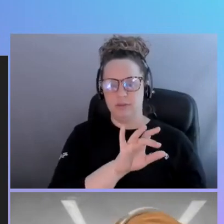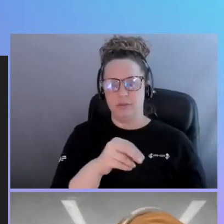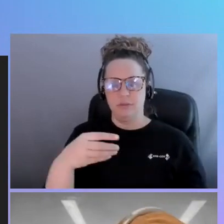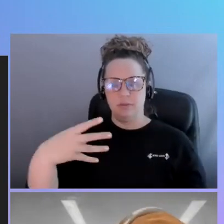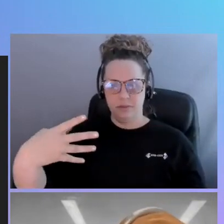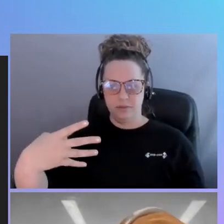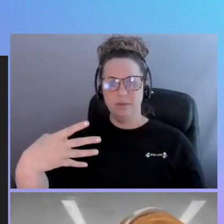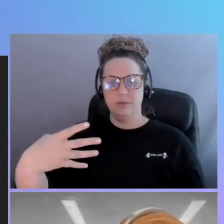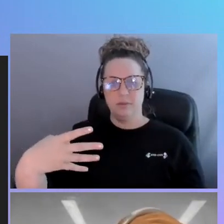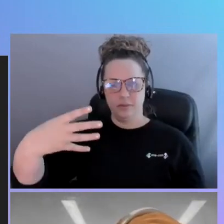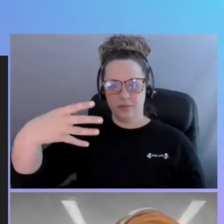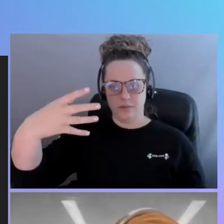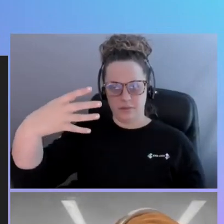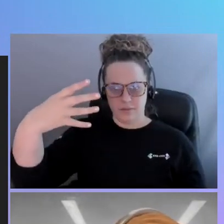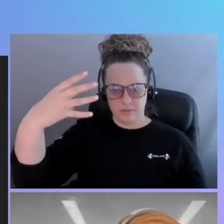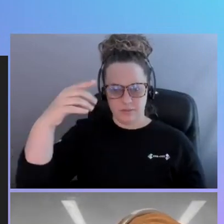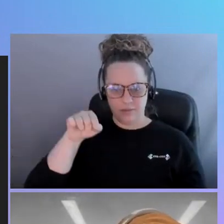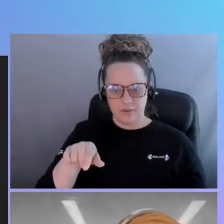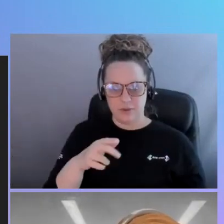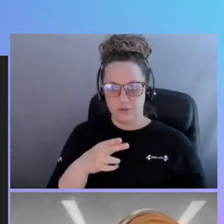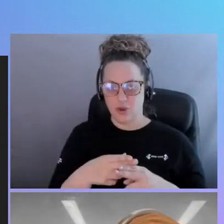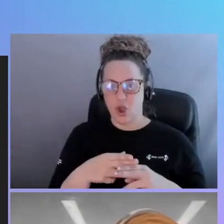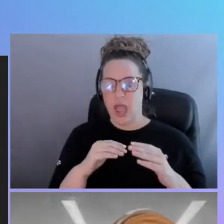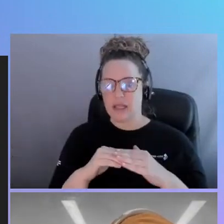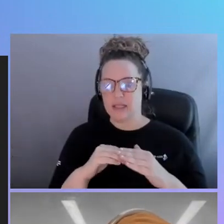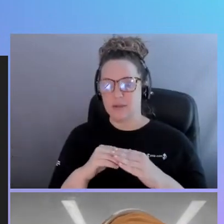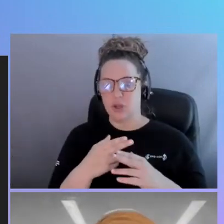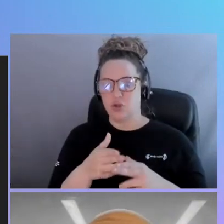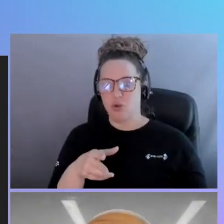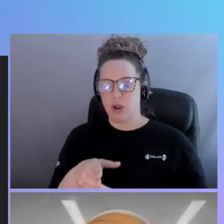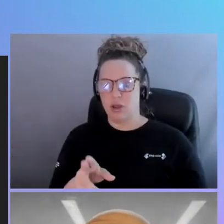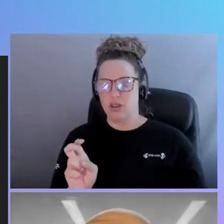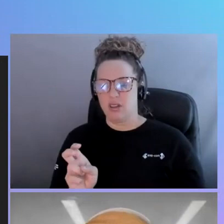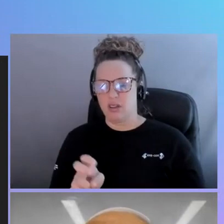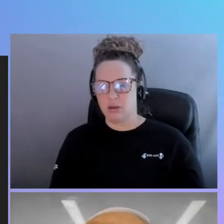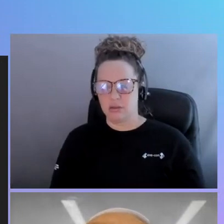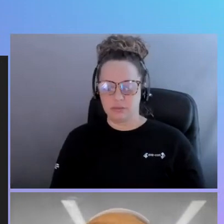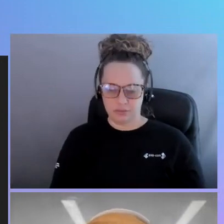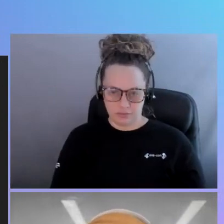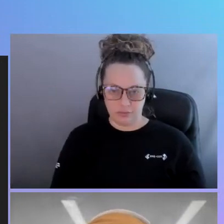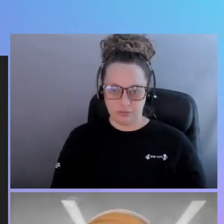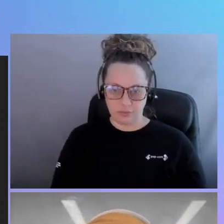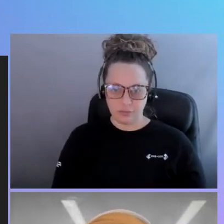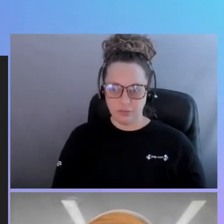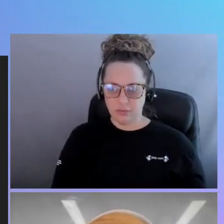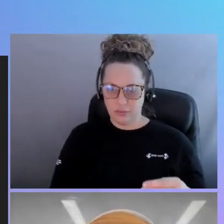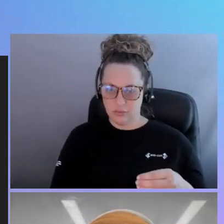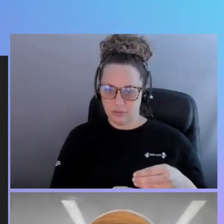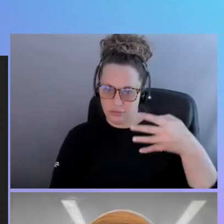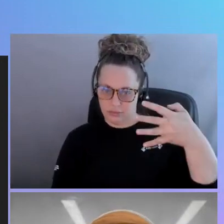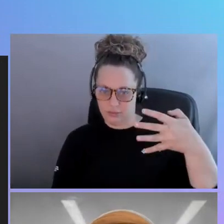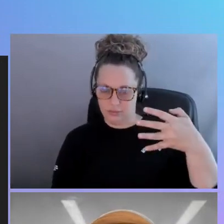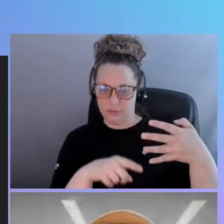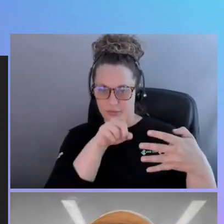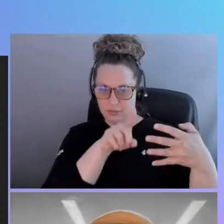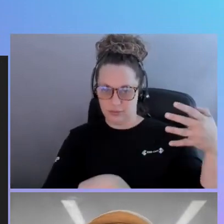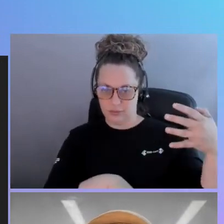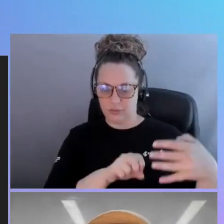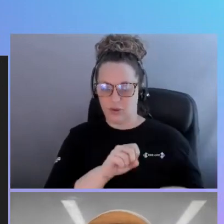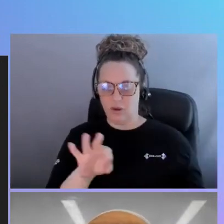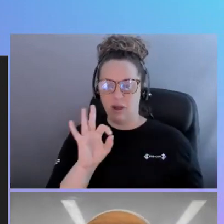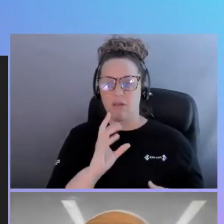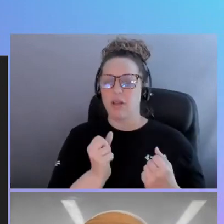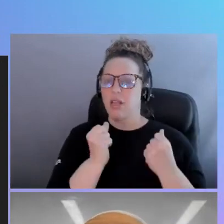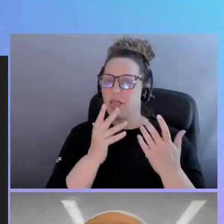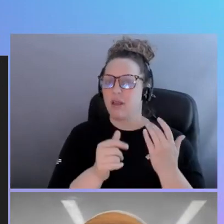you scroll to the bottom, there's something called accessibility shortcut. And now that is going to show you a list of lots